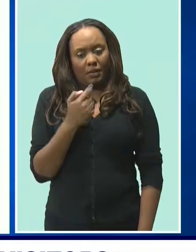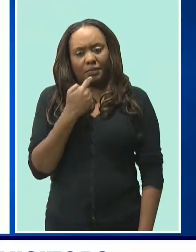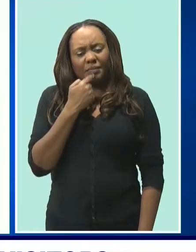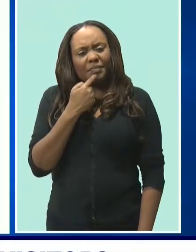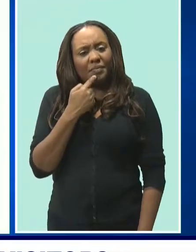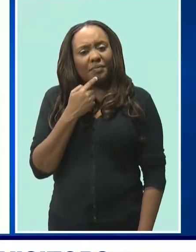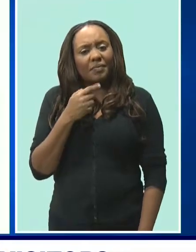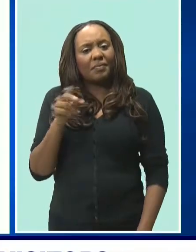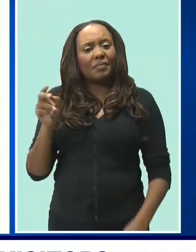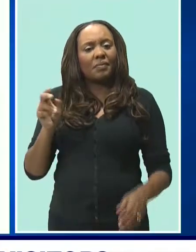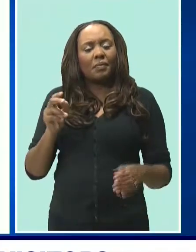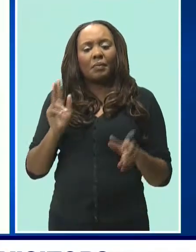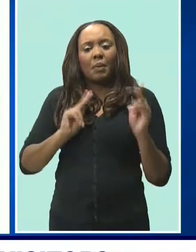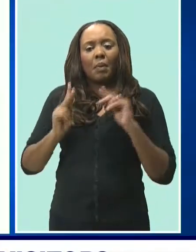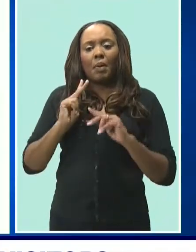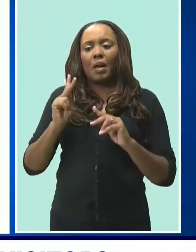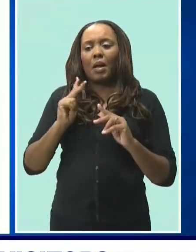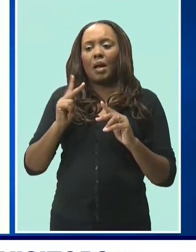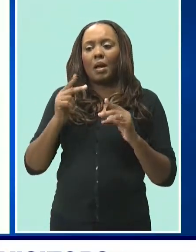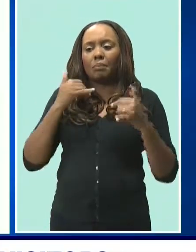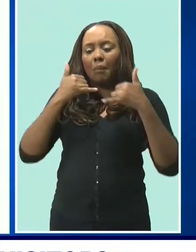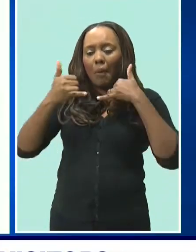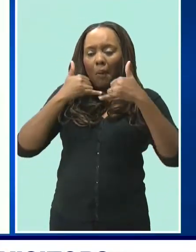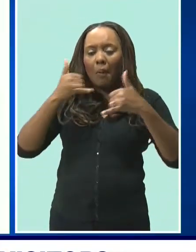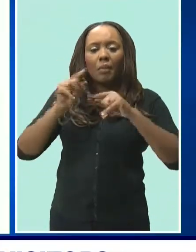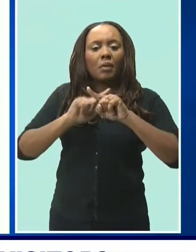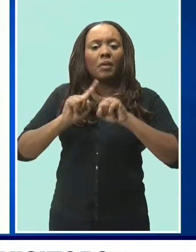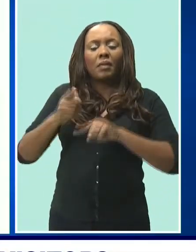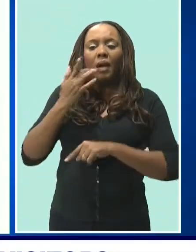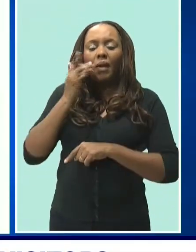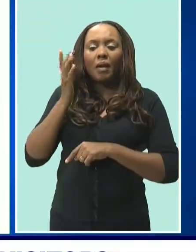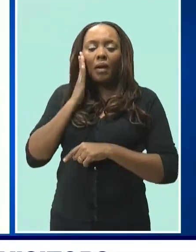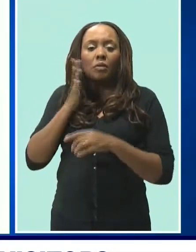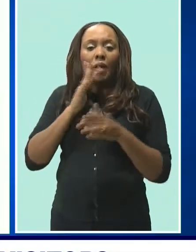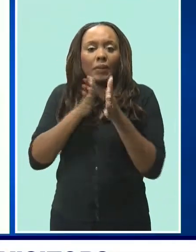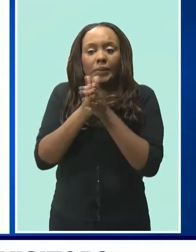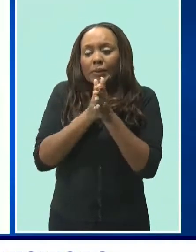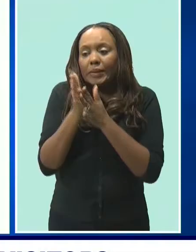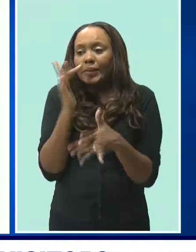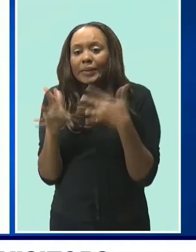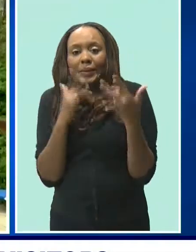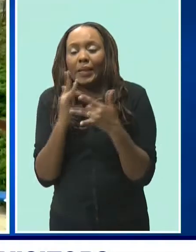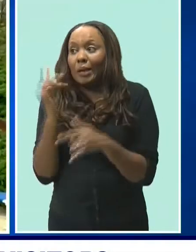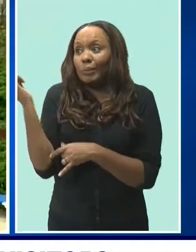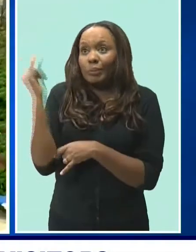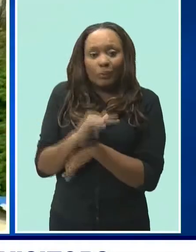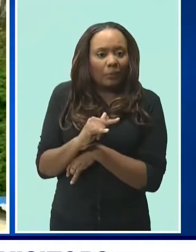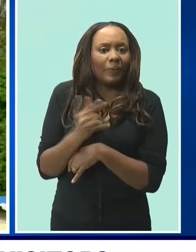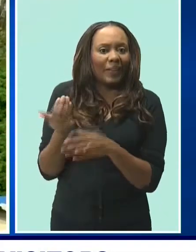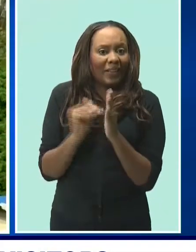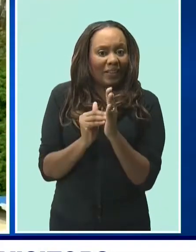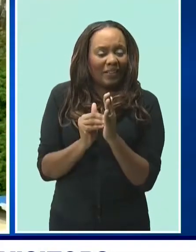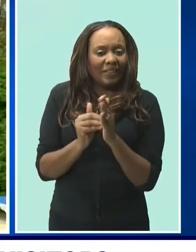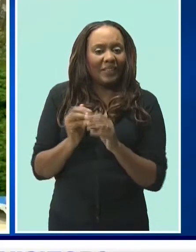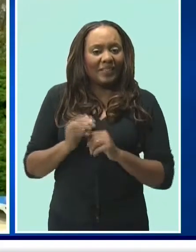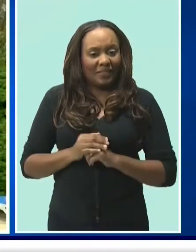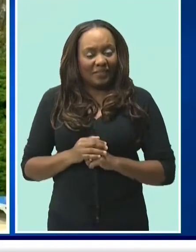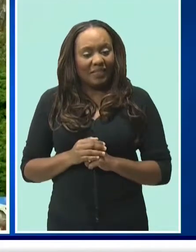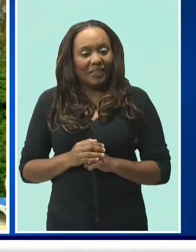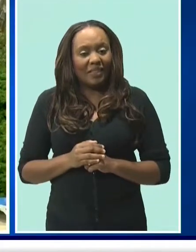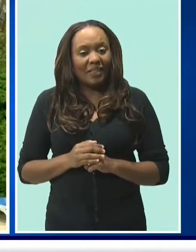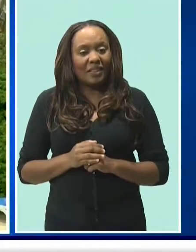says guests have been calling various hotels anxious to return to the island. He admits while members of